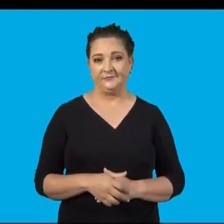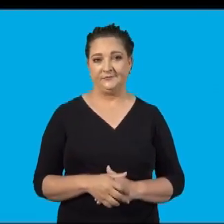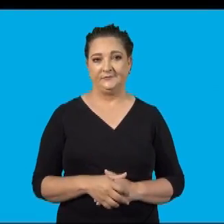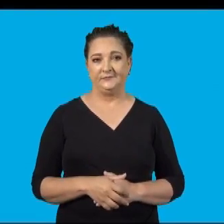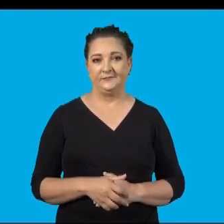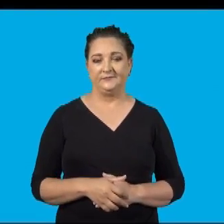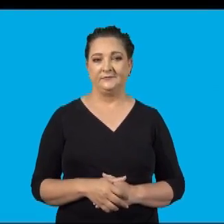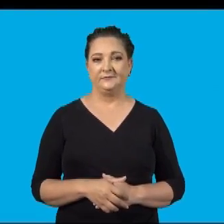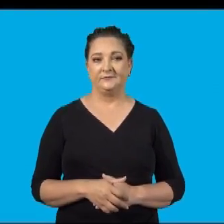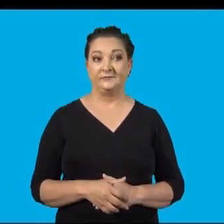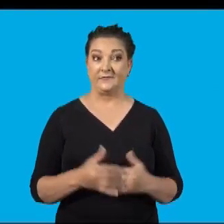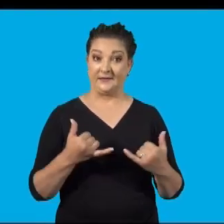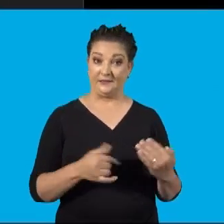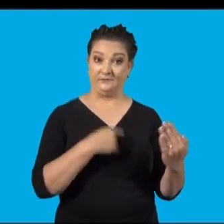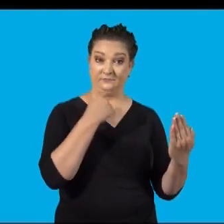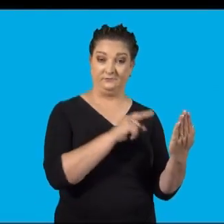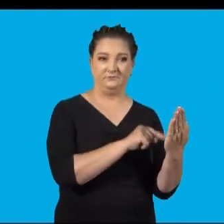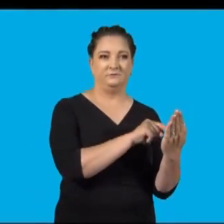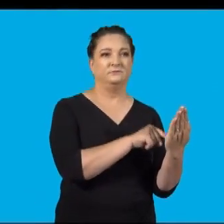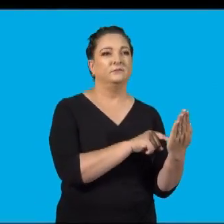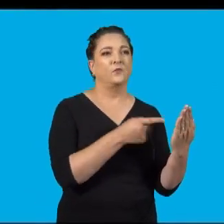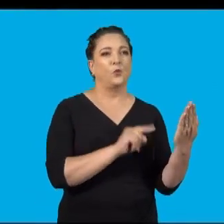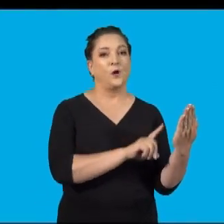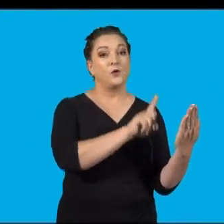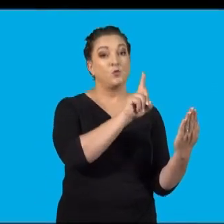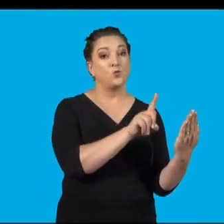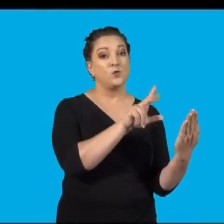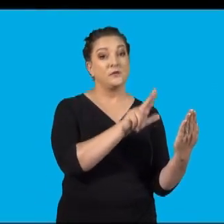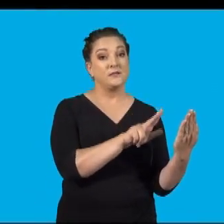185,560. Then I'll now say my